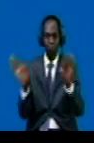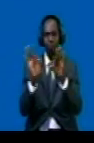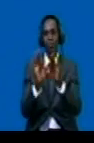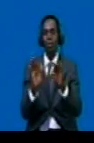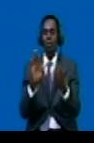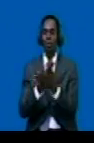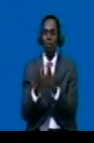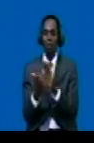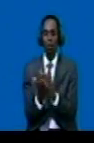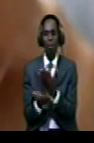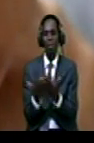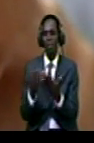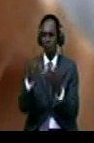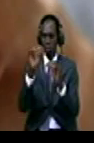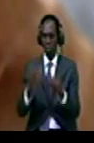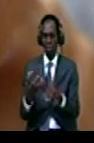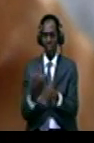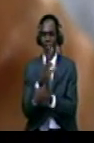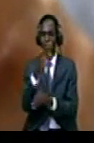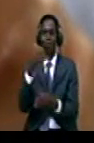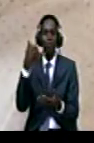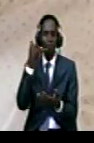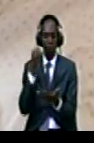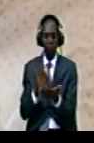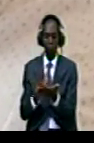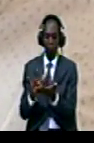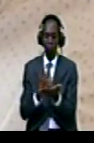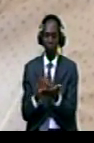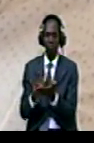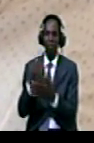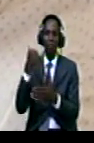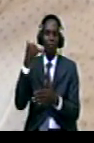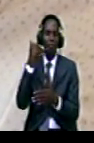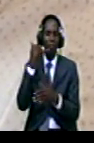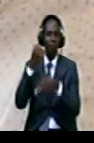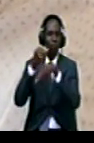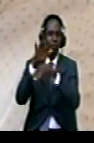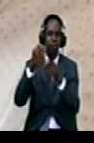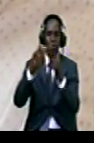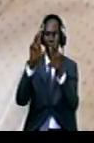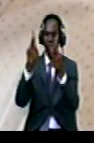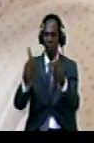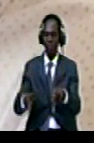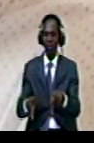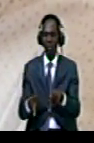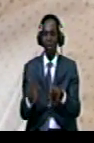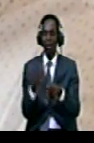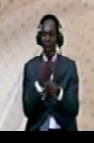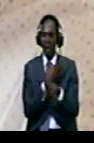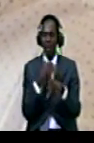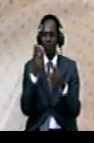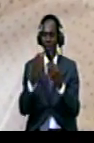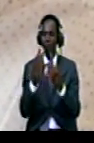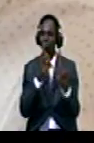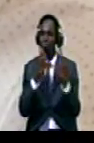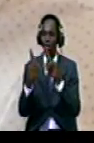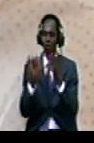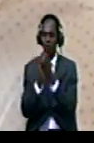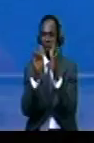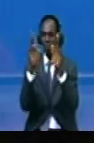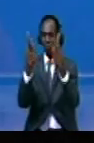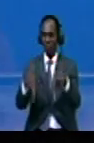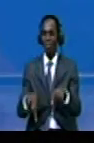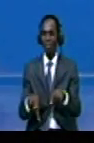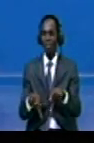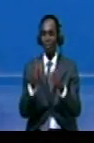easy. You can pick up that phone and call the person, and then you can talk to him, you